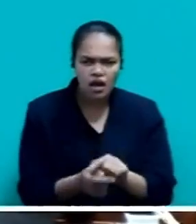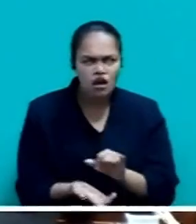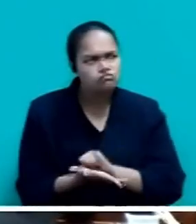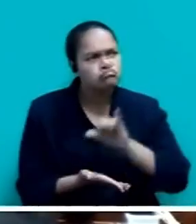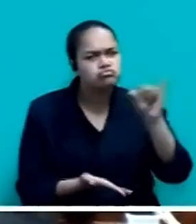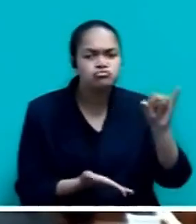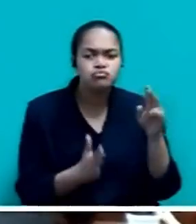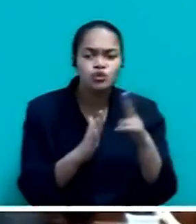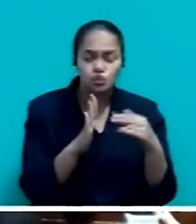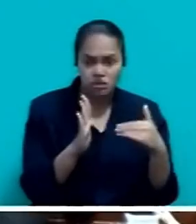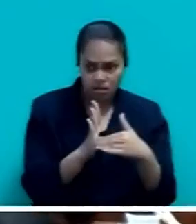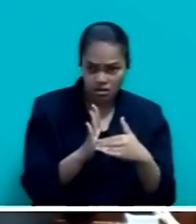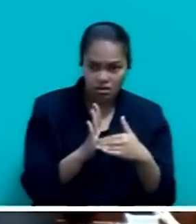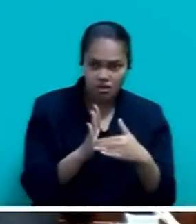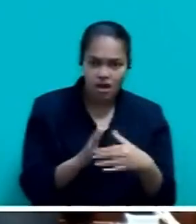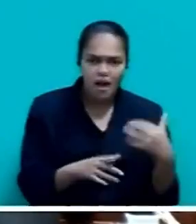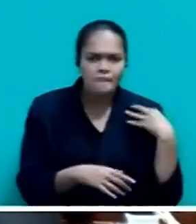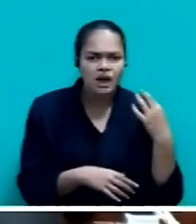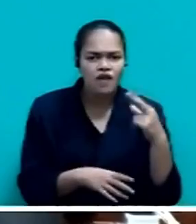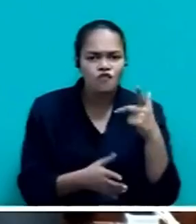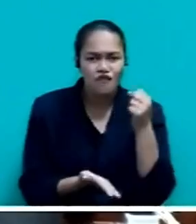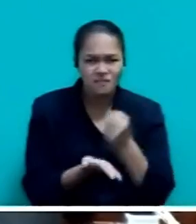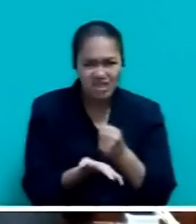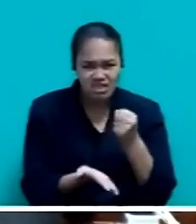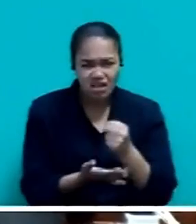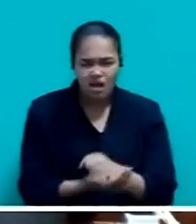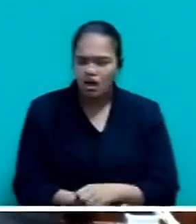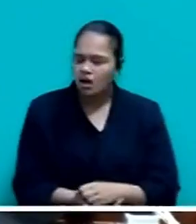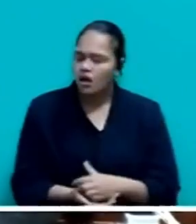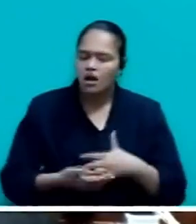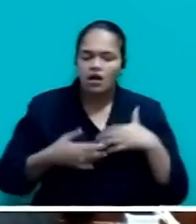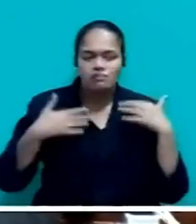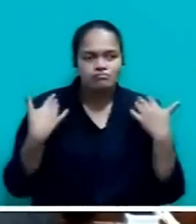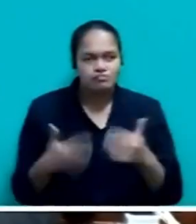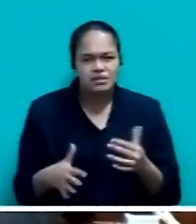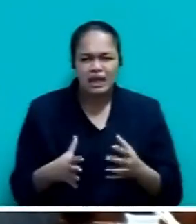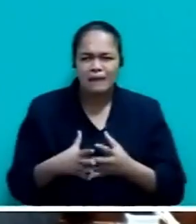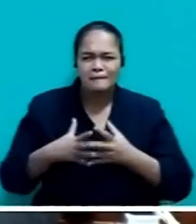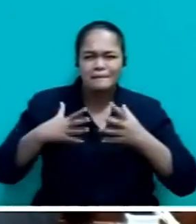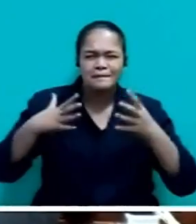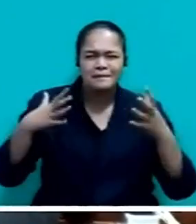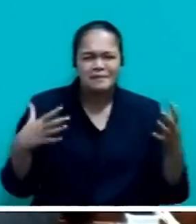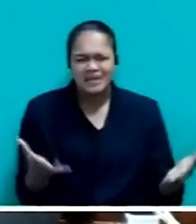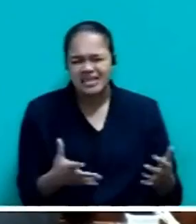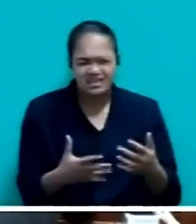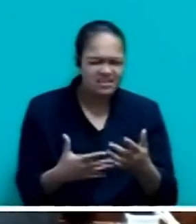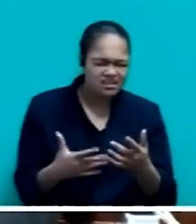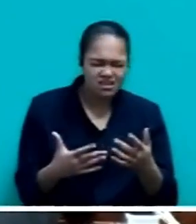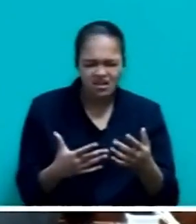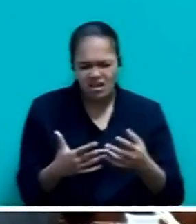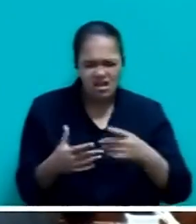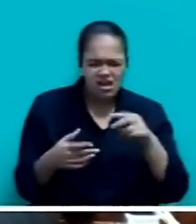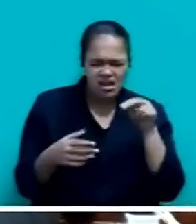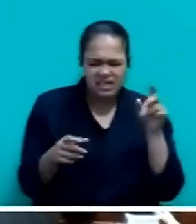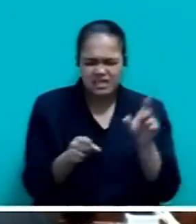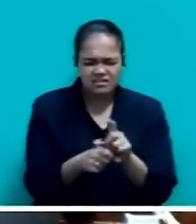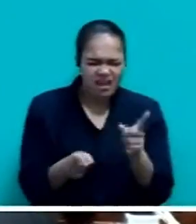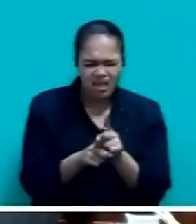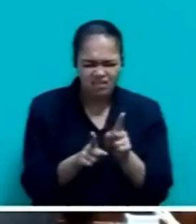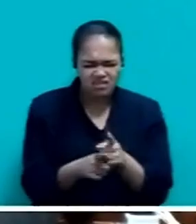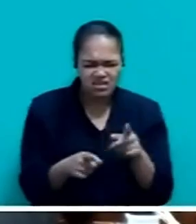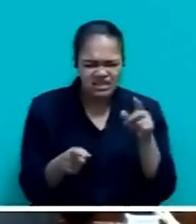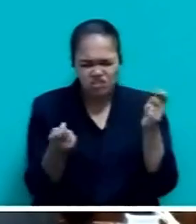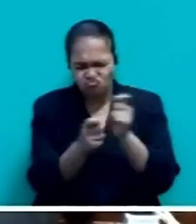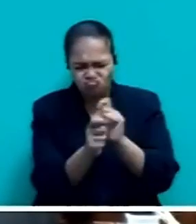Zealand. They have to apply for visa. It was such a big inconvenience that was created unnecessarily